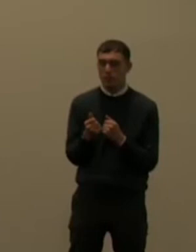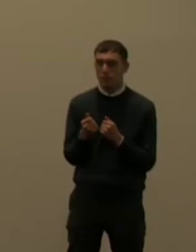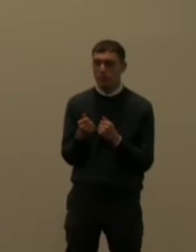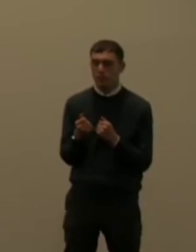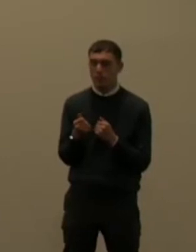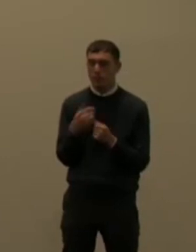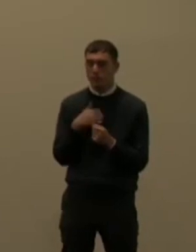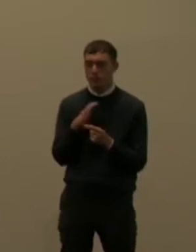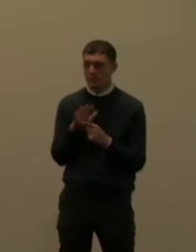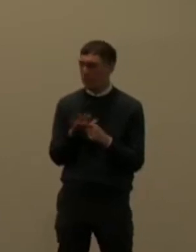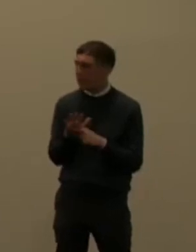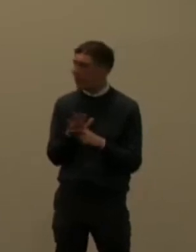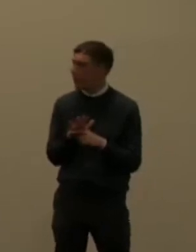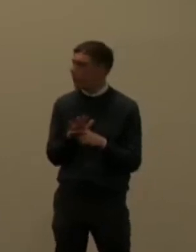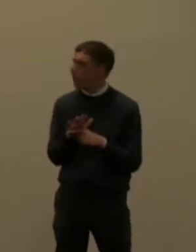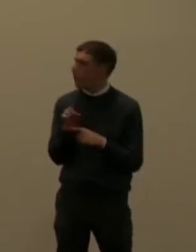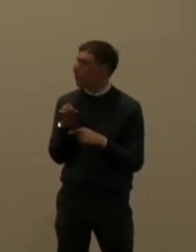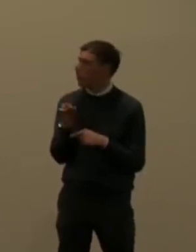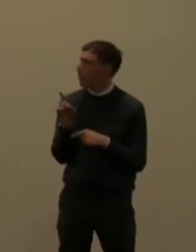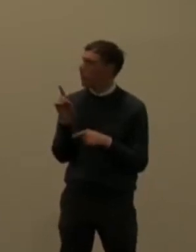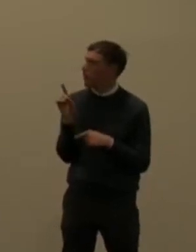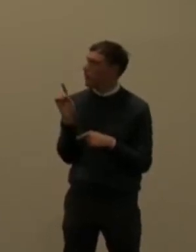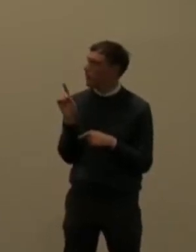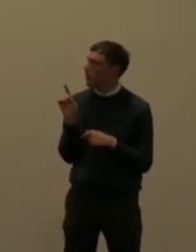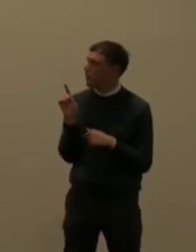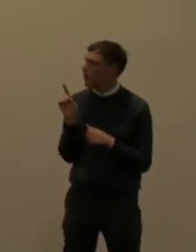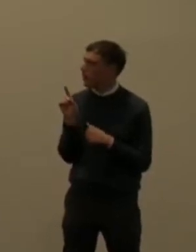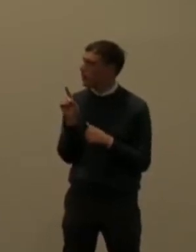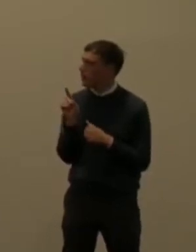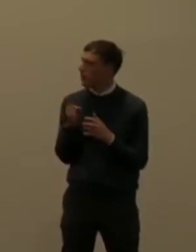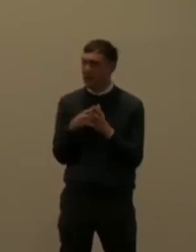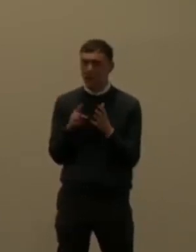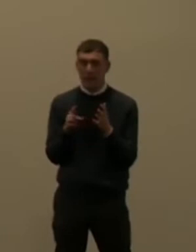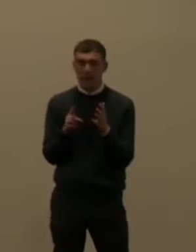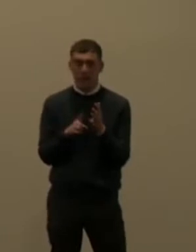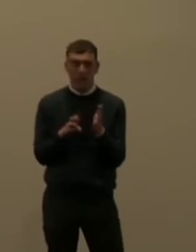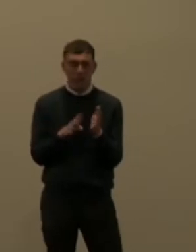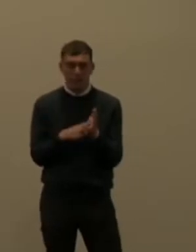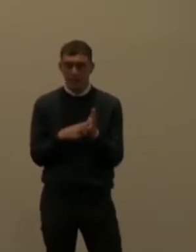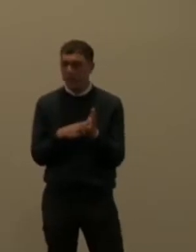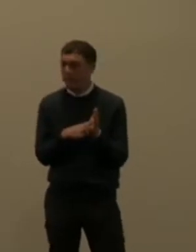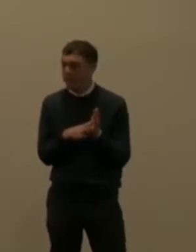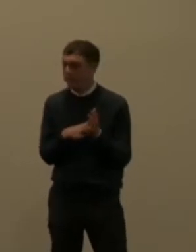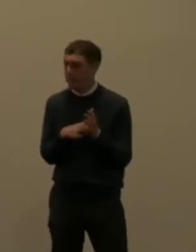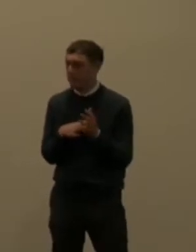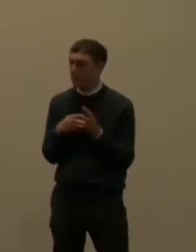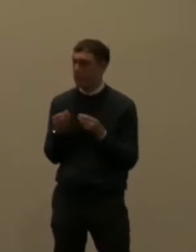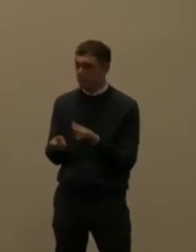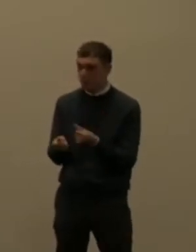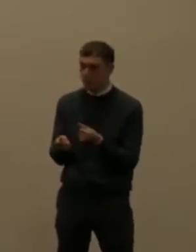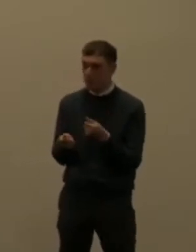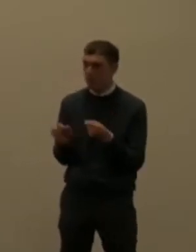my, this one, oops, of my ALM demo solution is there is no